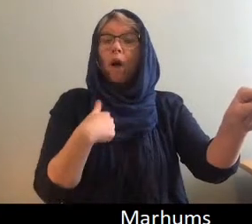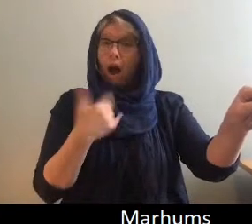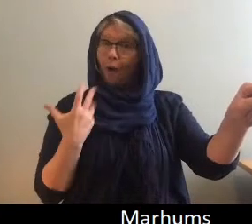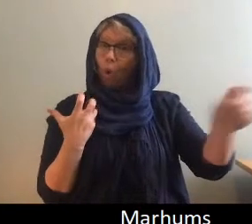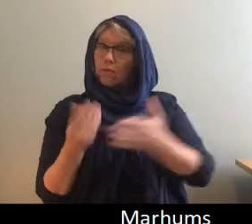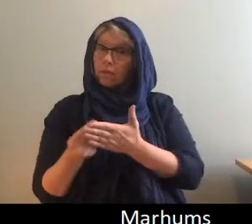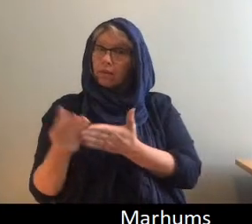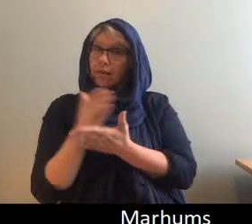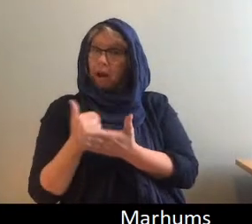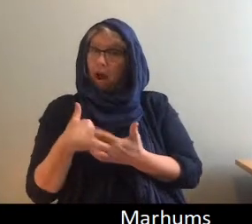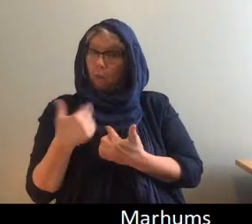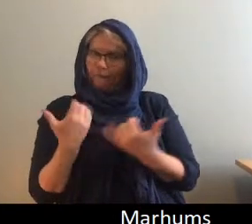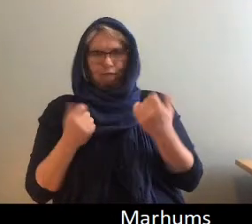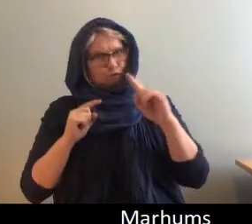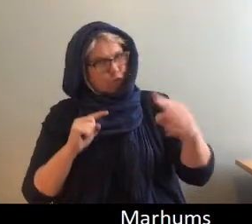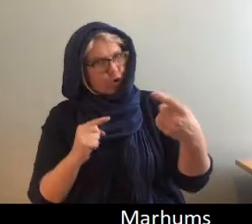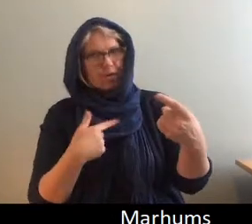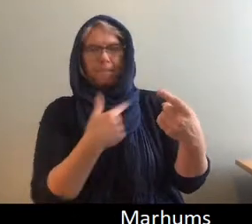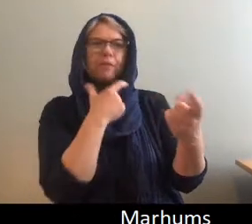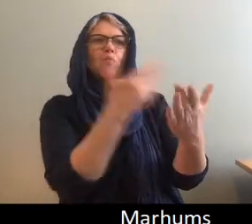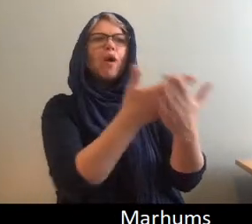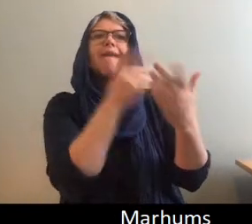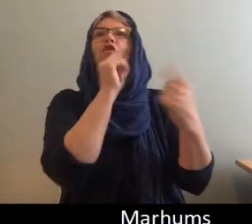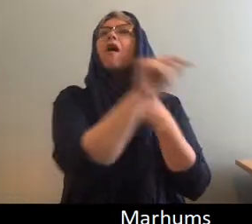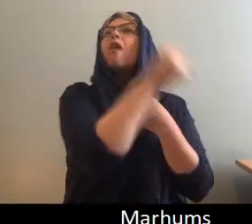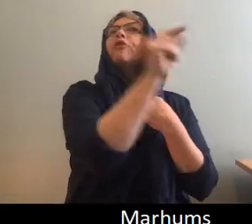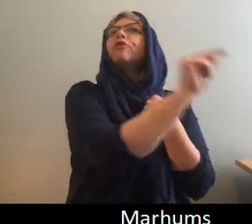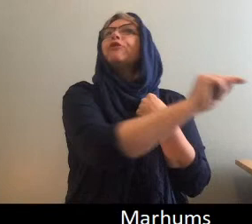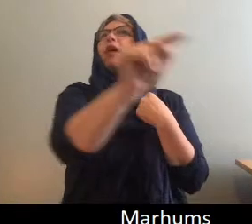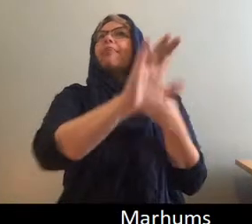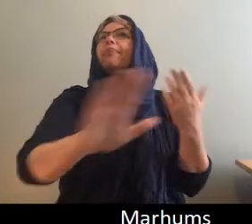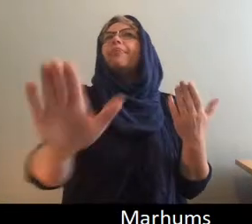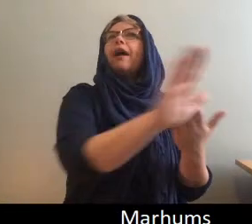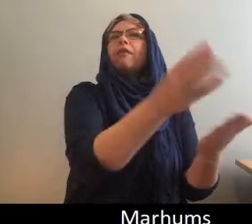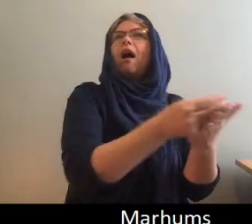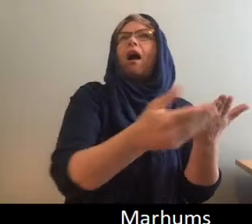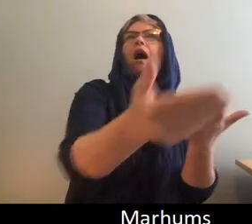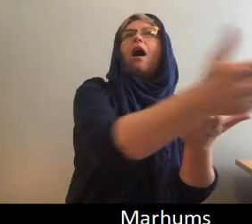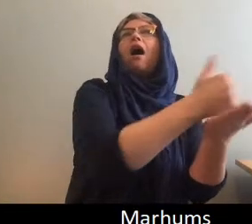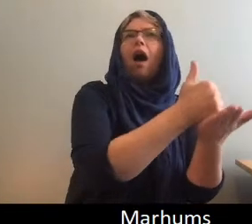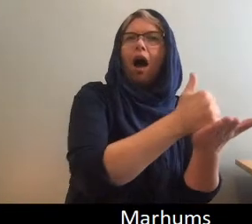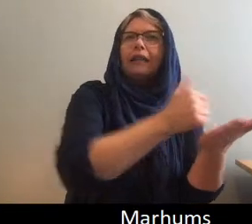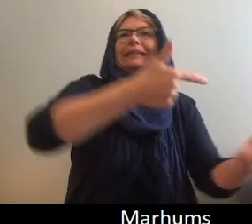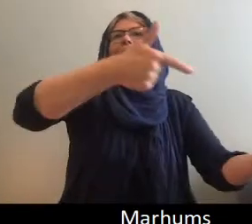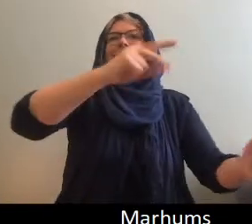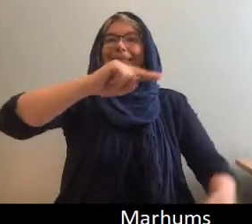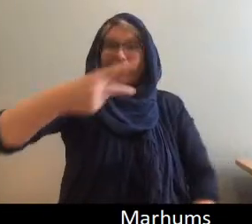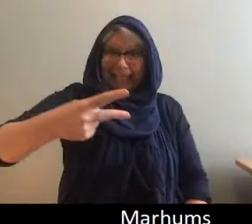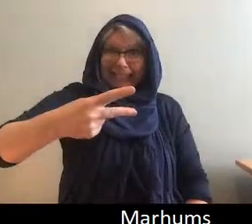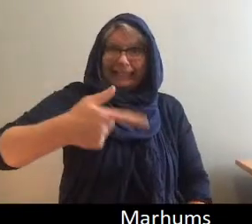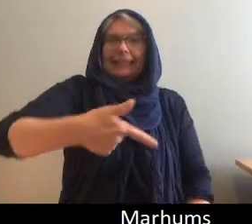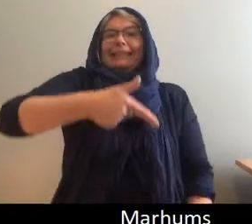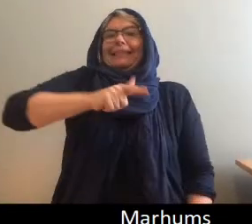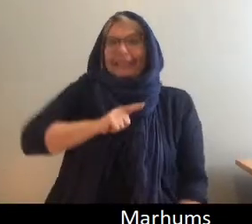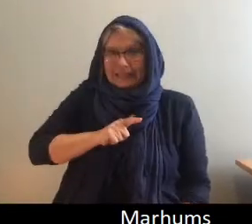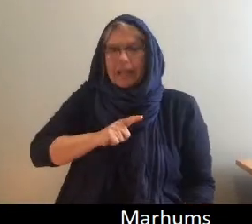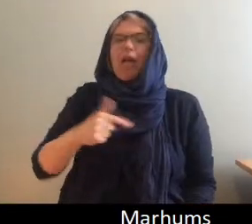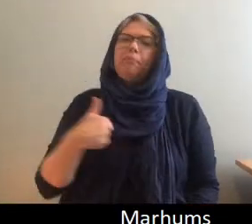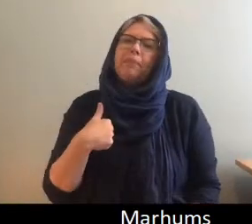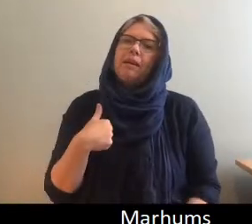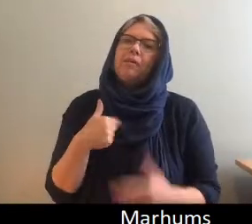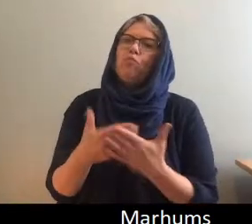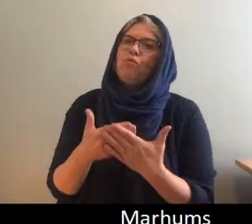for everybody else, then pray for myself. The only exception to this is when we are asking for forgiveness, istighfar,